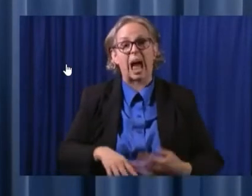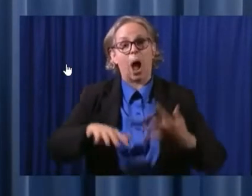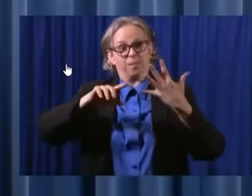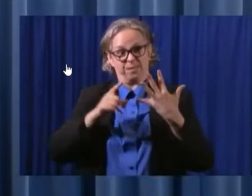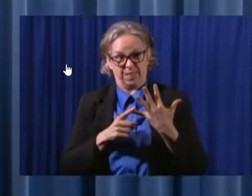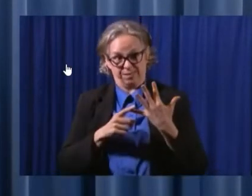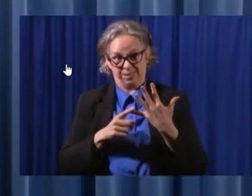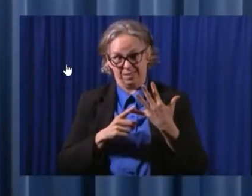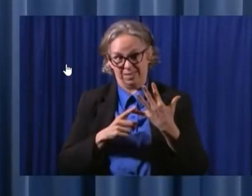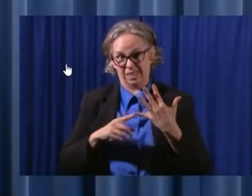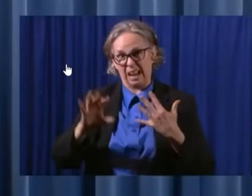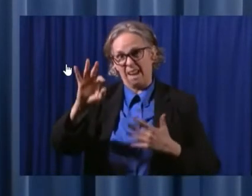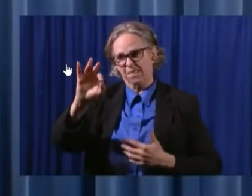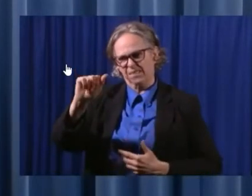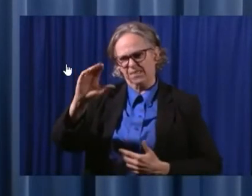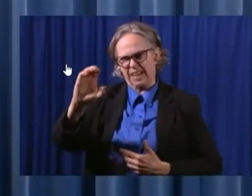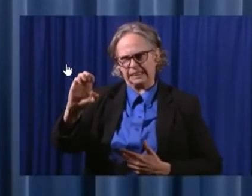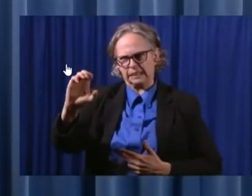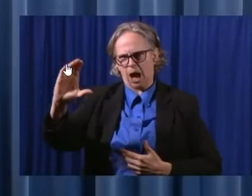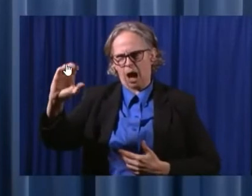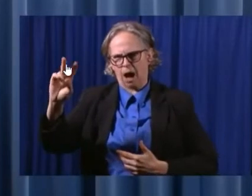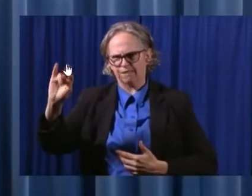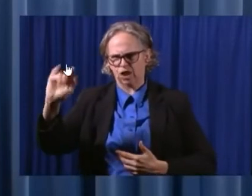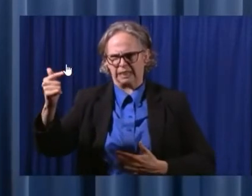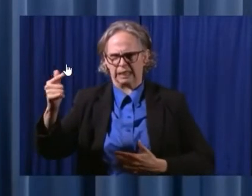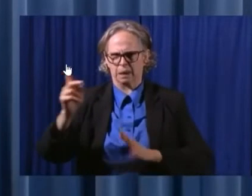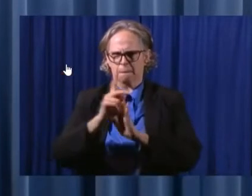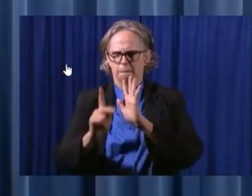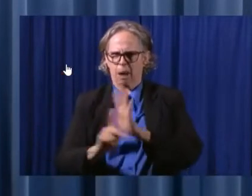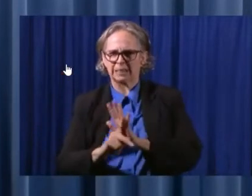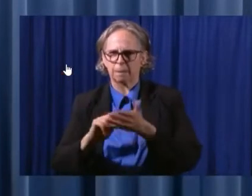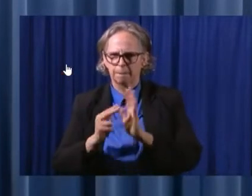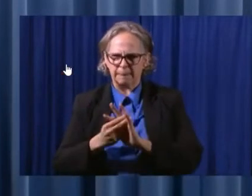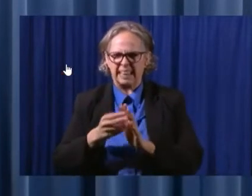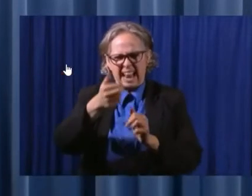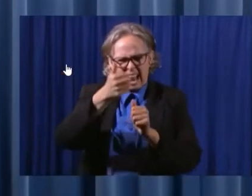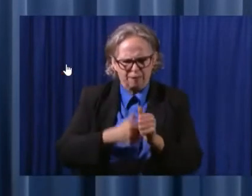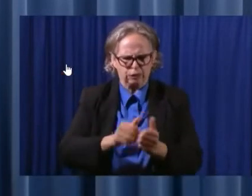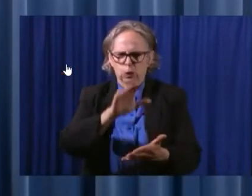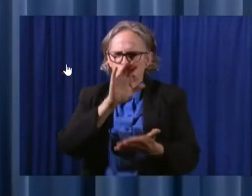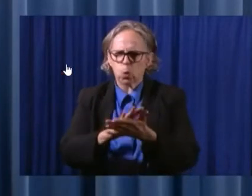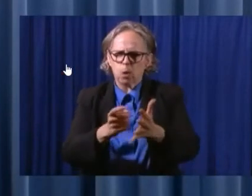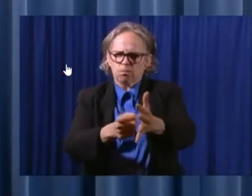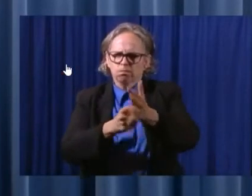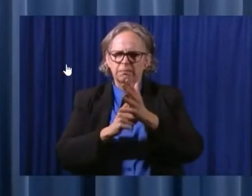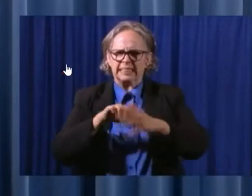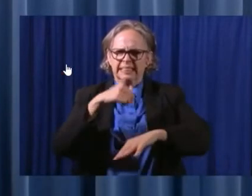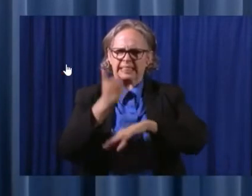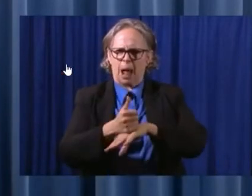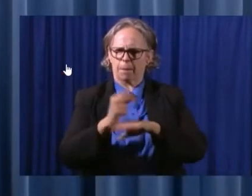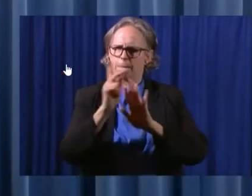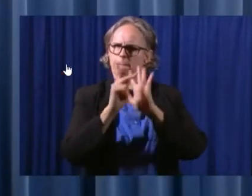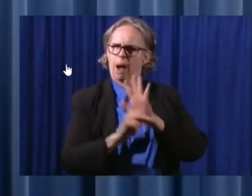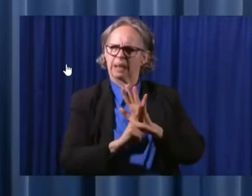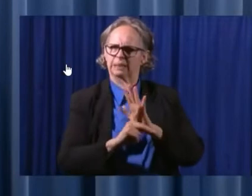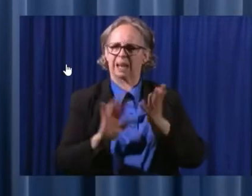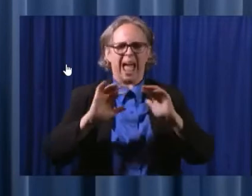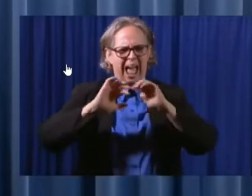covering policy. Scientific studies show that using face coverings can significantly reduce the spread